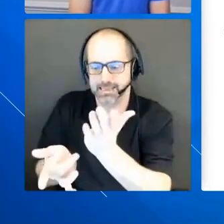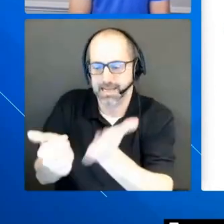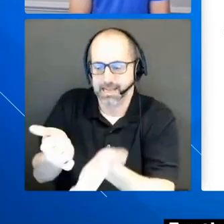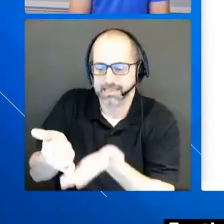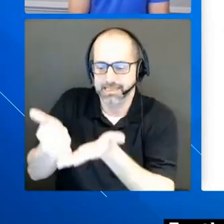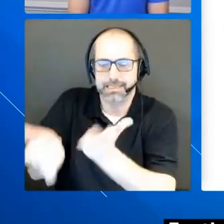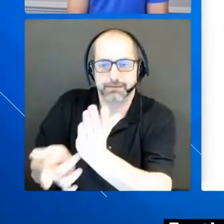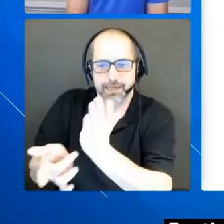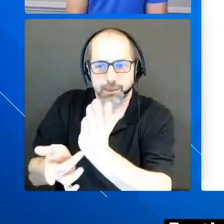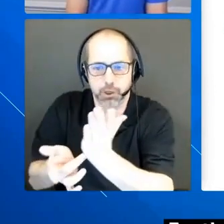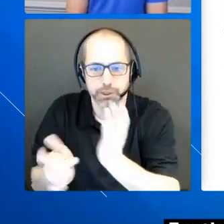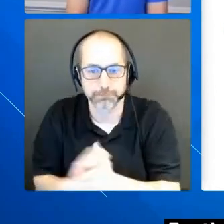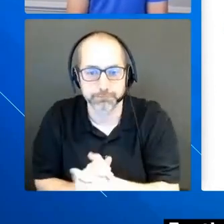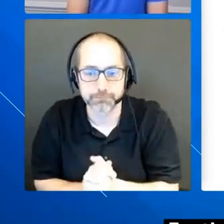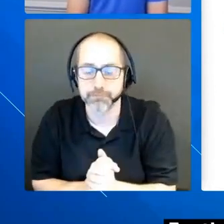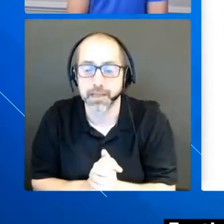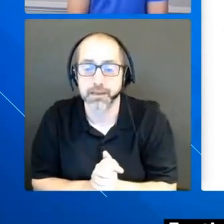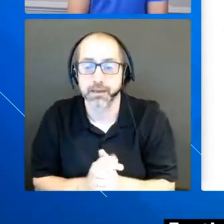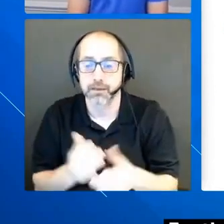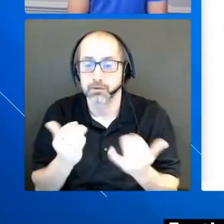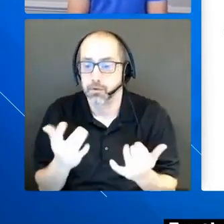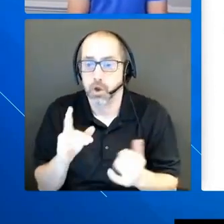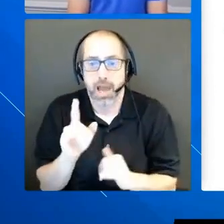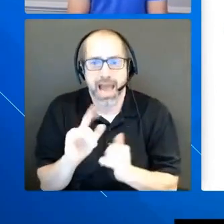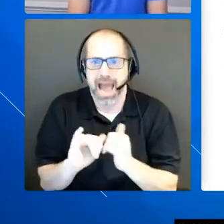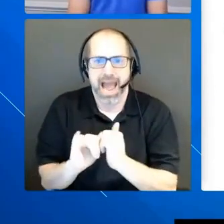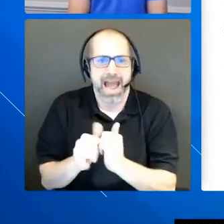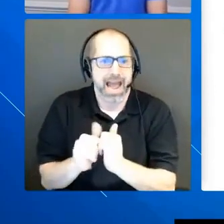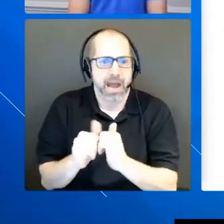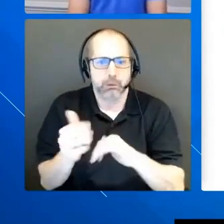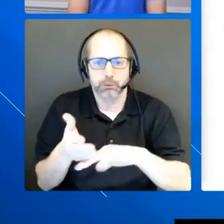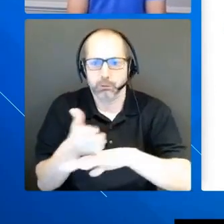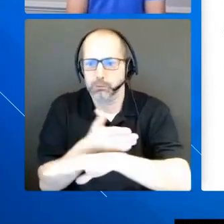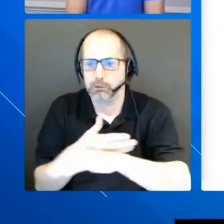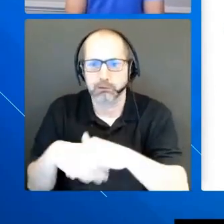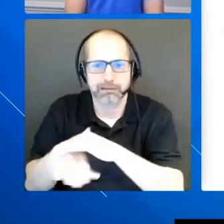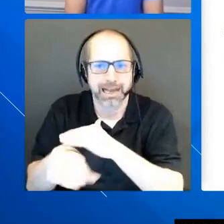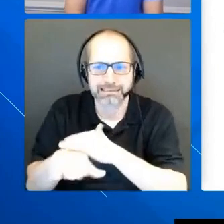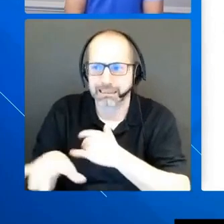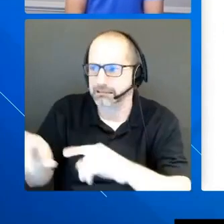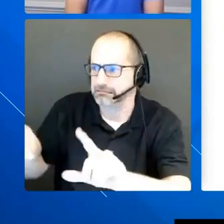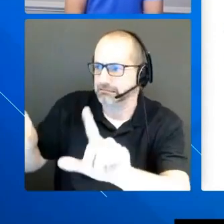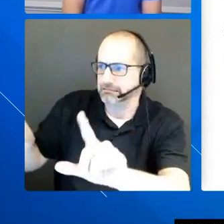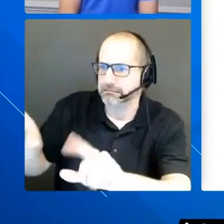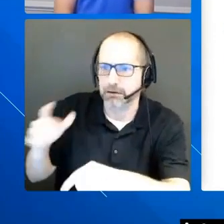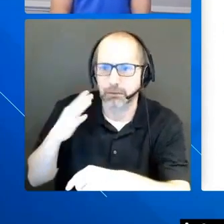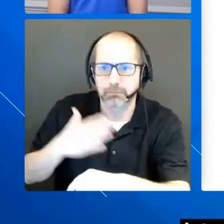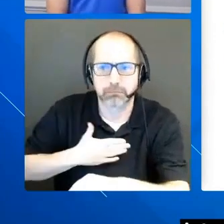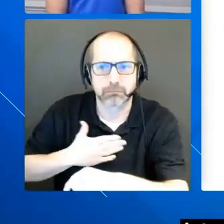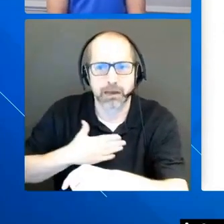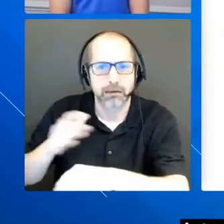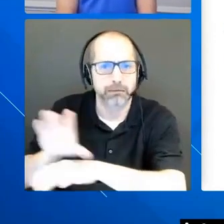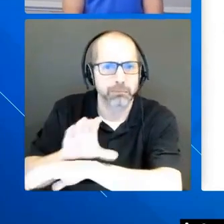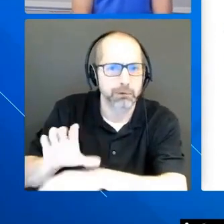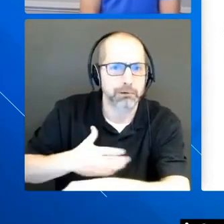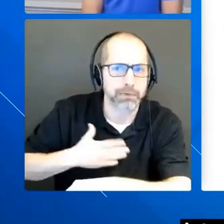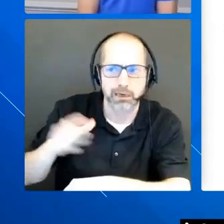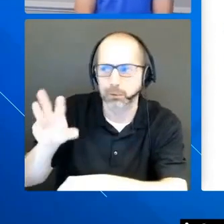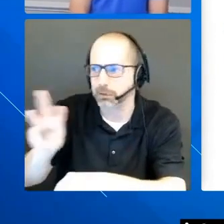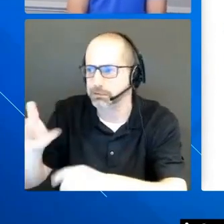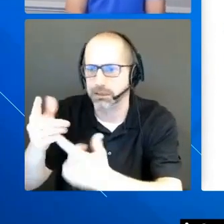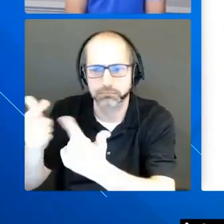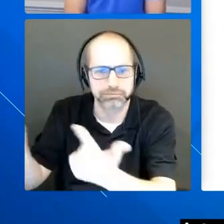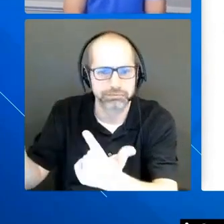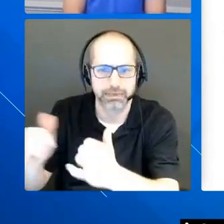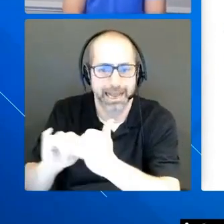For those of you who don't know where to begin, or think that accessibility might be a moving target or maybe open to interpretation, I've heard that.